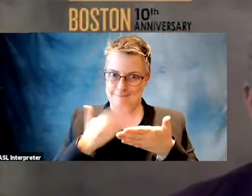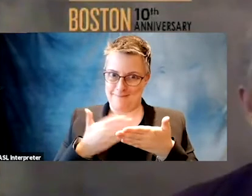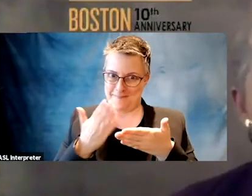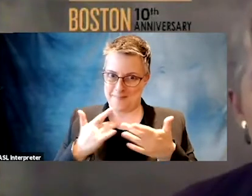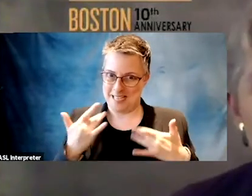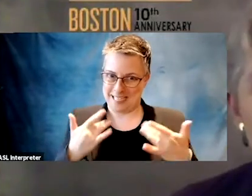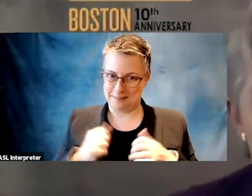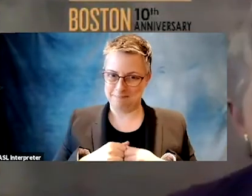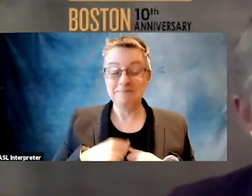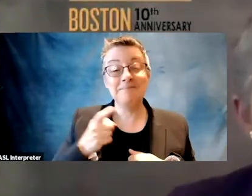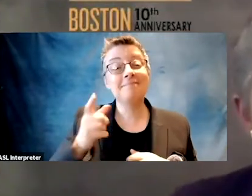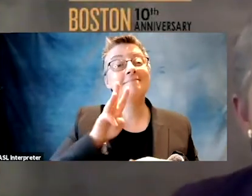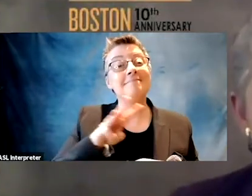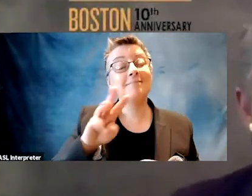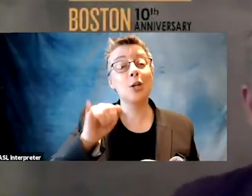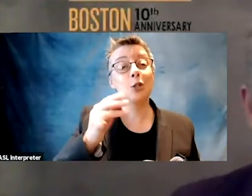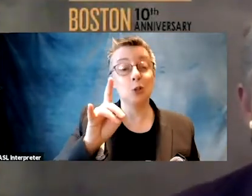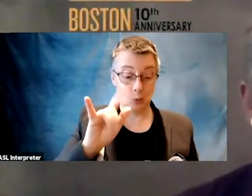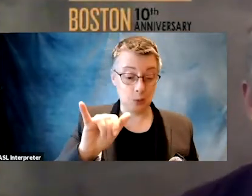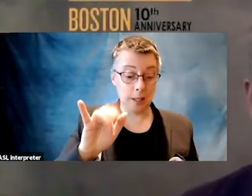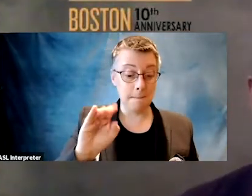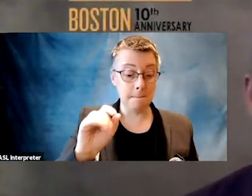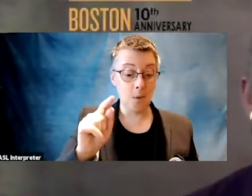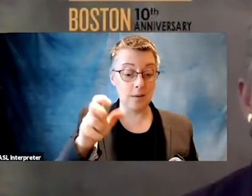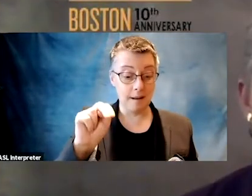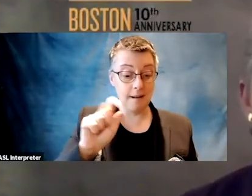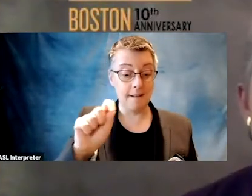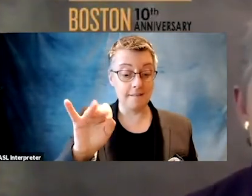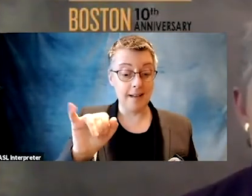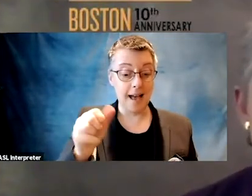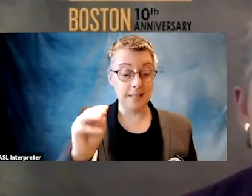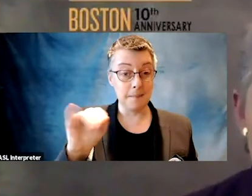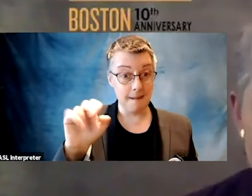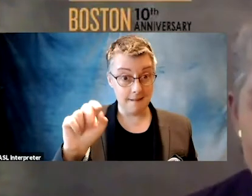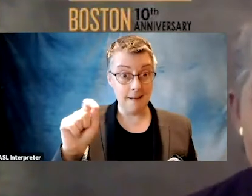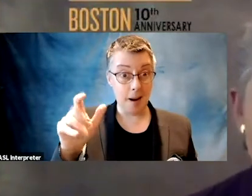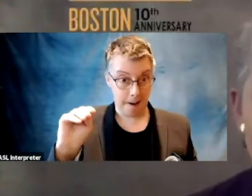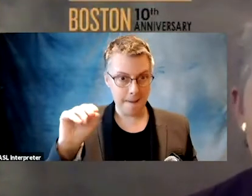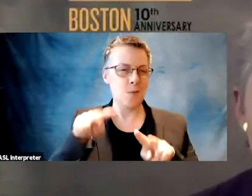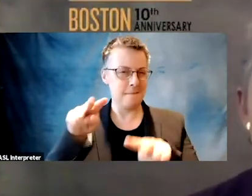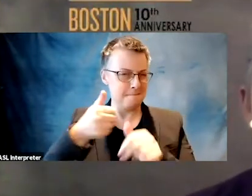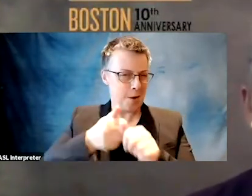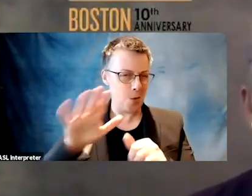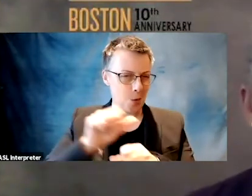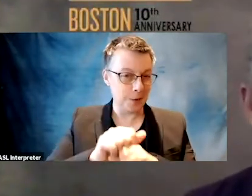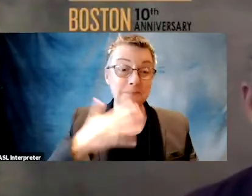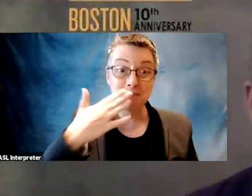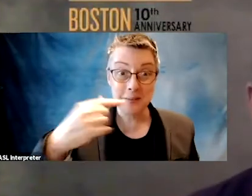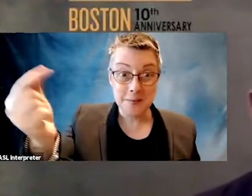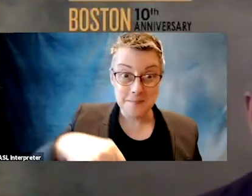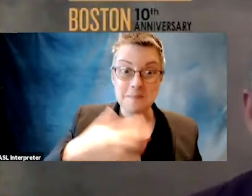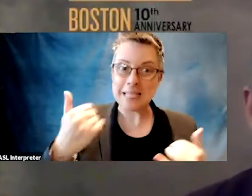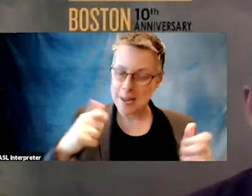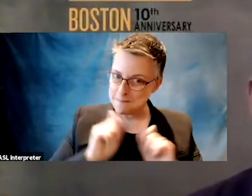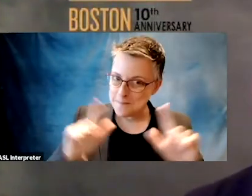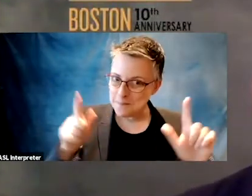Go to JudyBoltonFassman.com to keep track of Judy's work. Judy, thank you so much for being here. And now I'd like